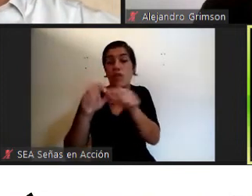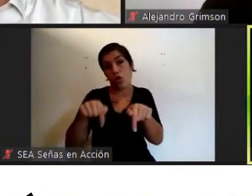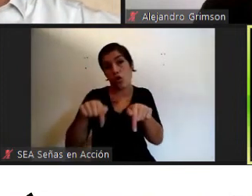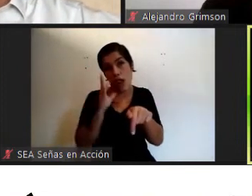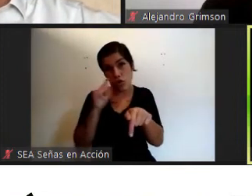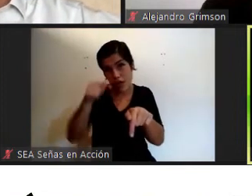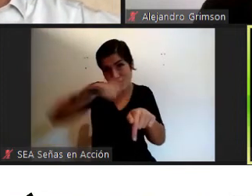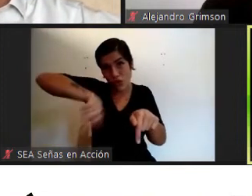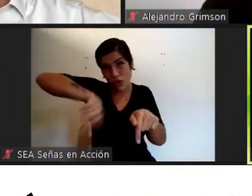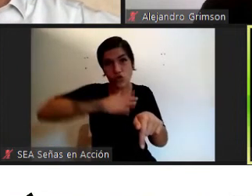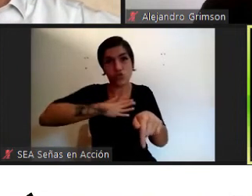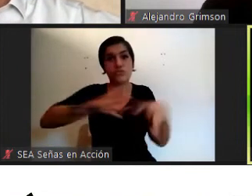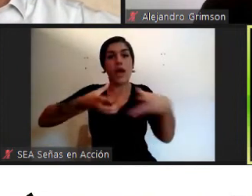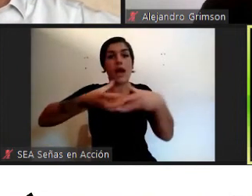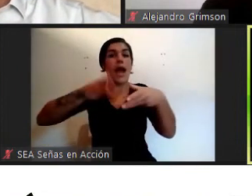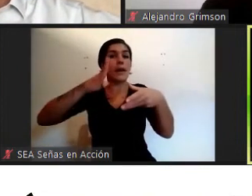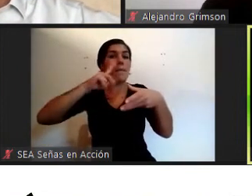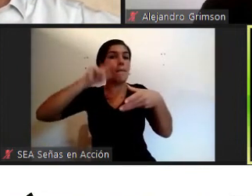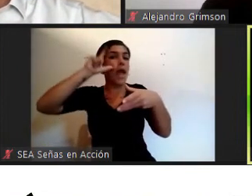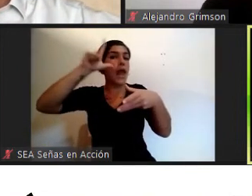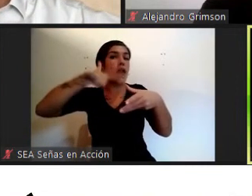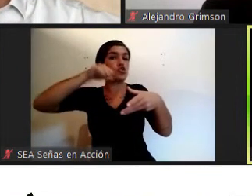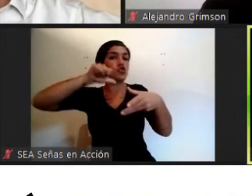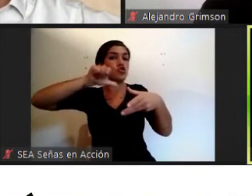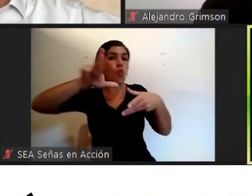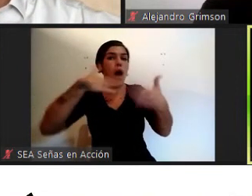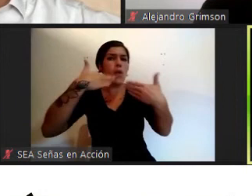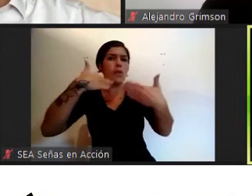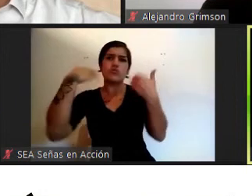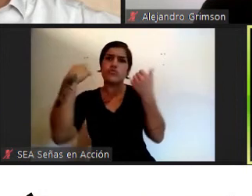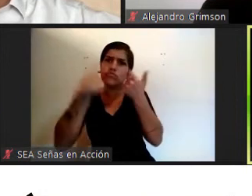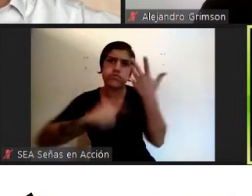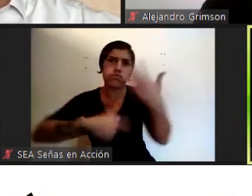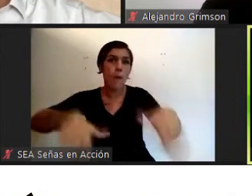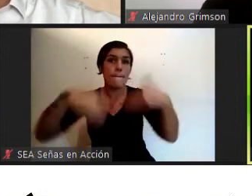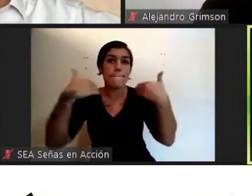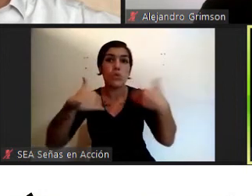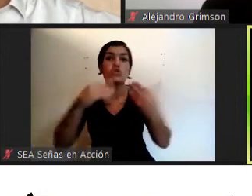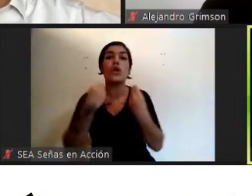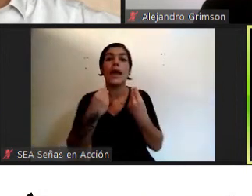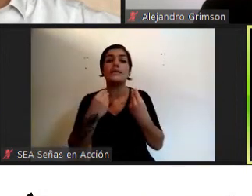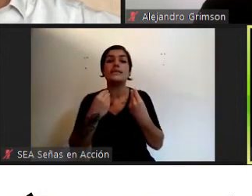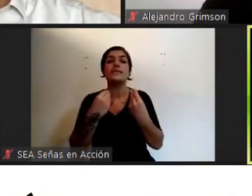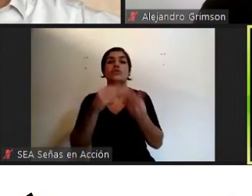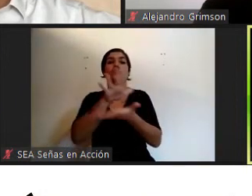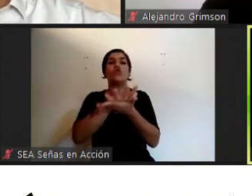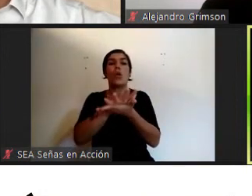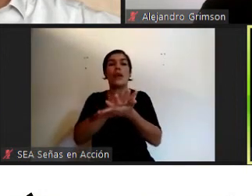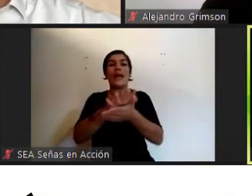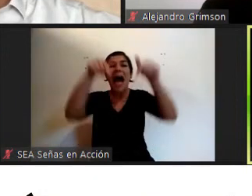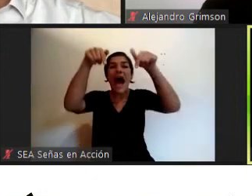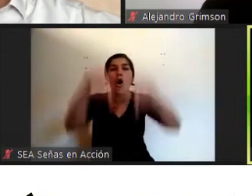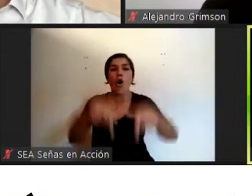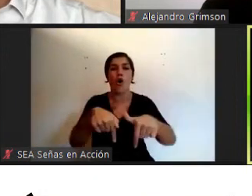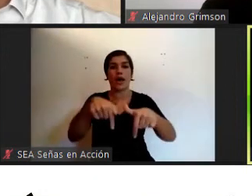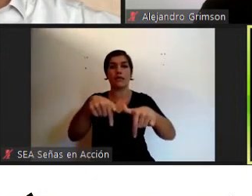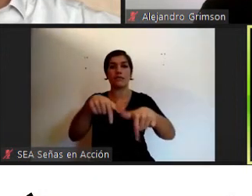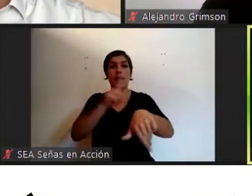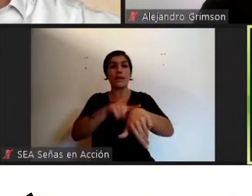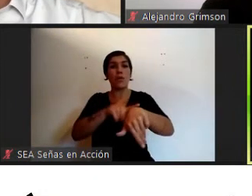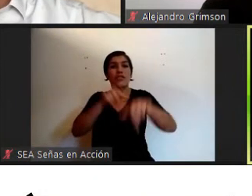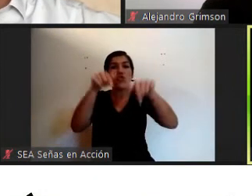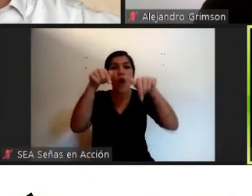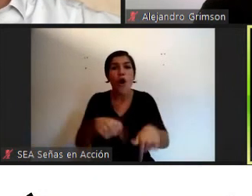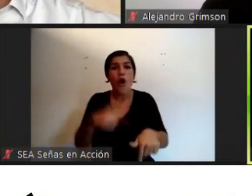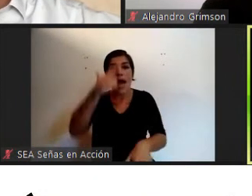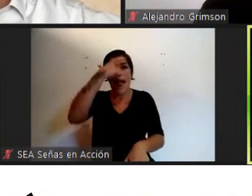do, maybe a small bit of sand creating a new contemporary humanism.